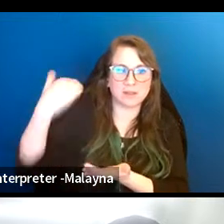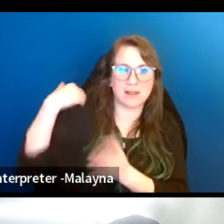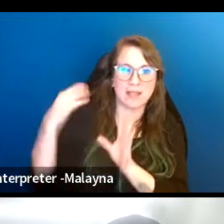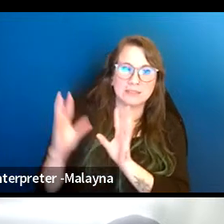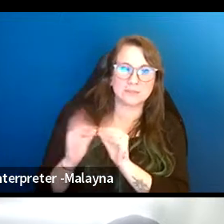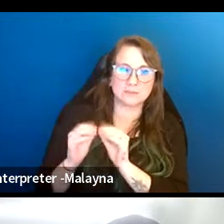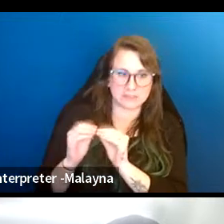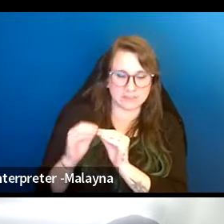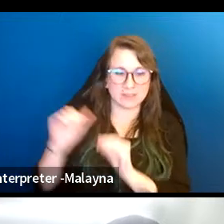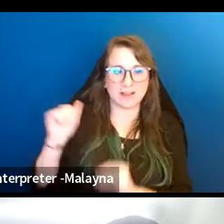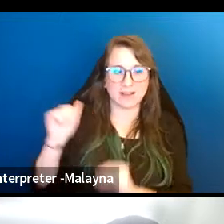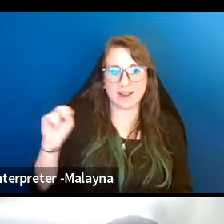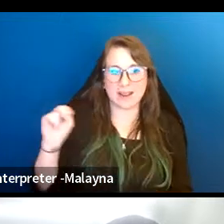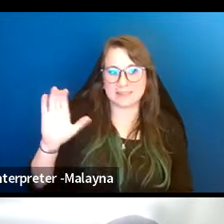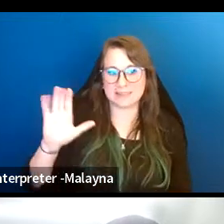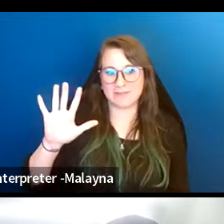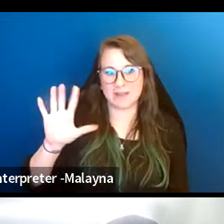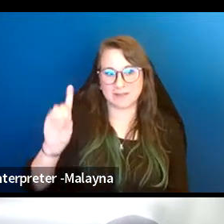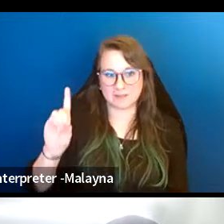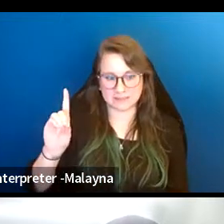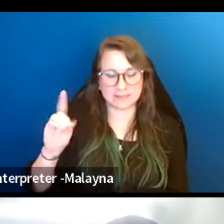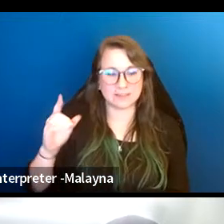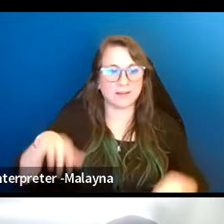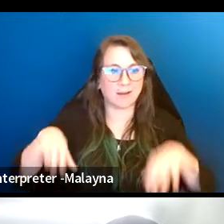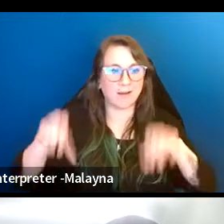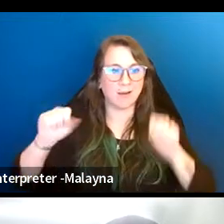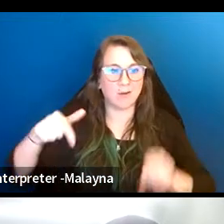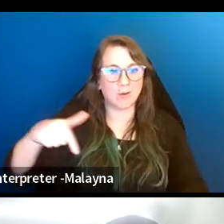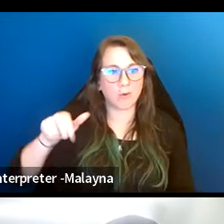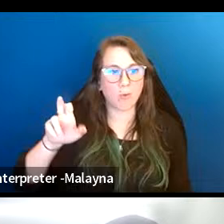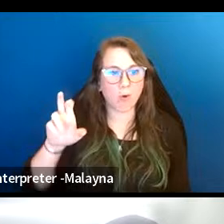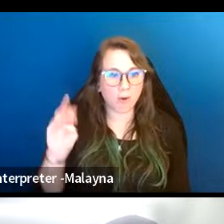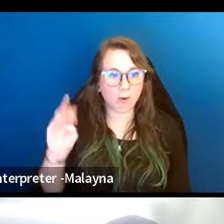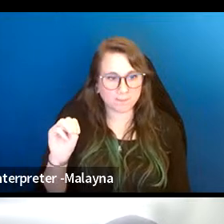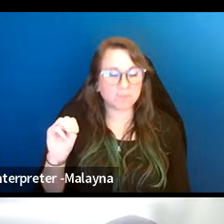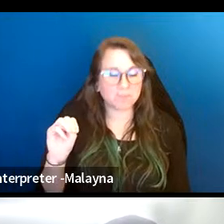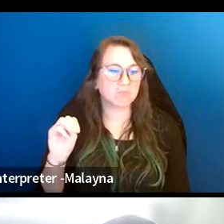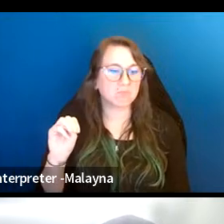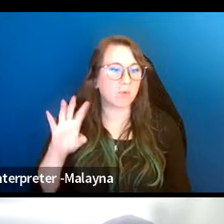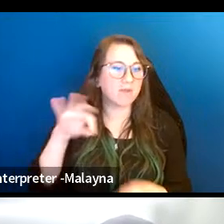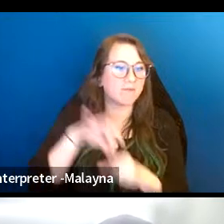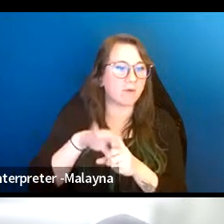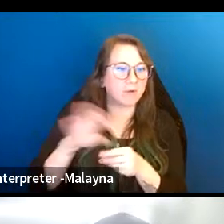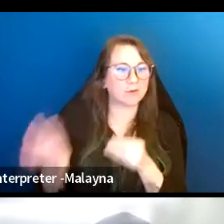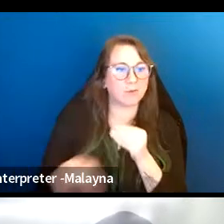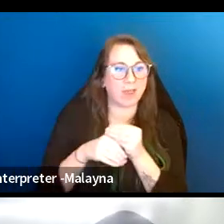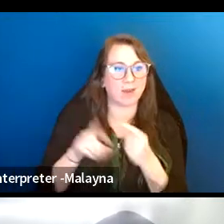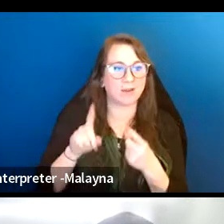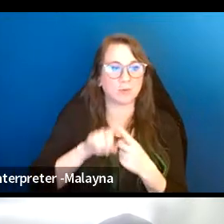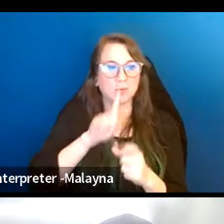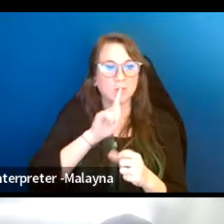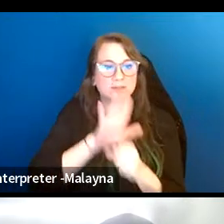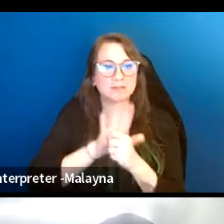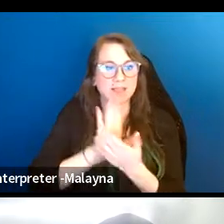where ANC 5D held quorum. We voted to add these as consent calendar items